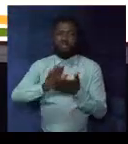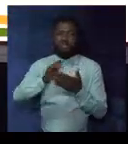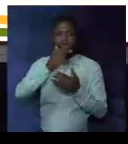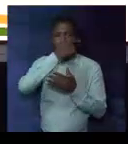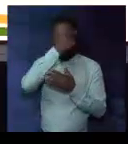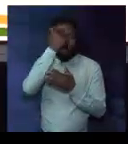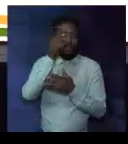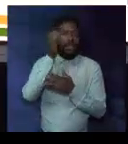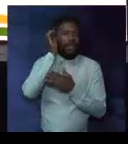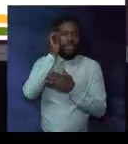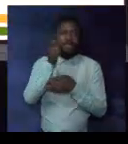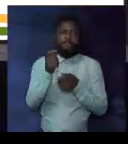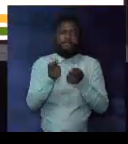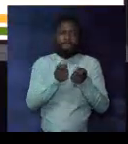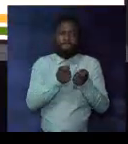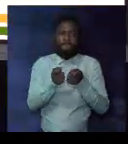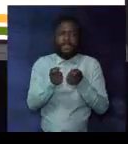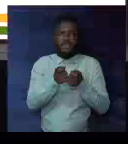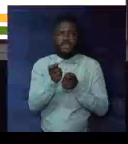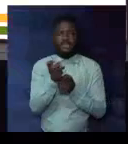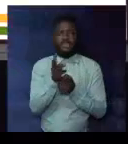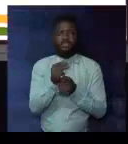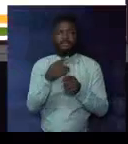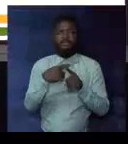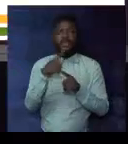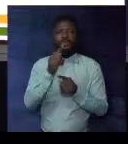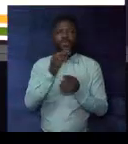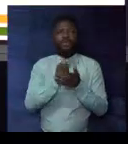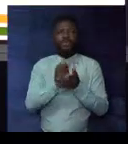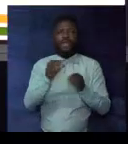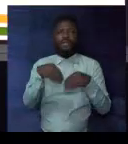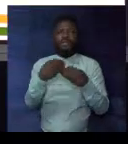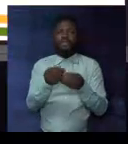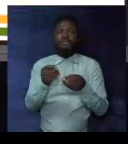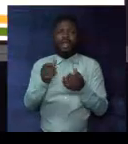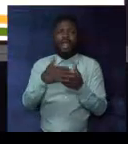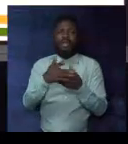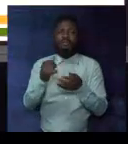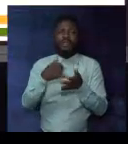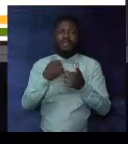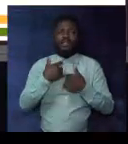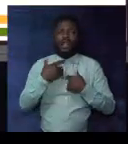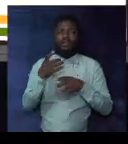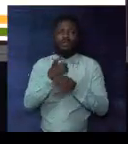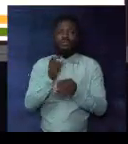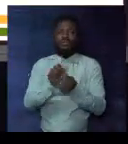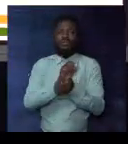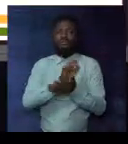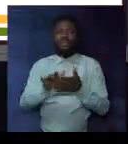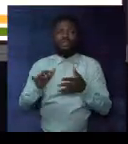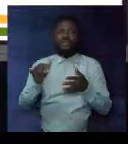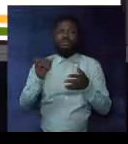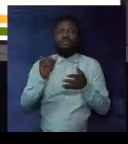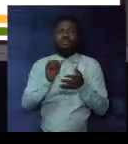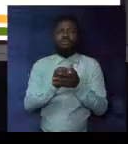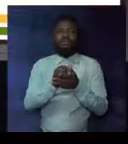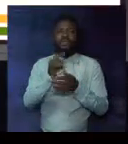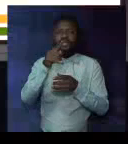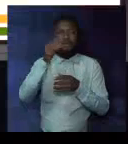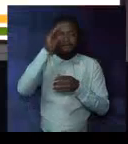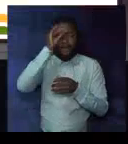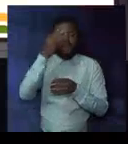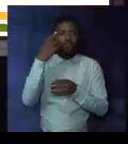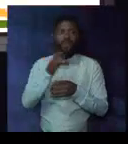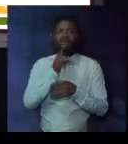because the car and the shoes were still very new. But the one given to Tobabaje, that one just,